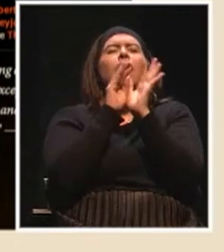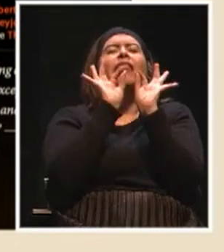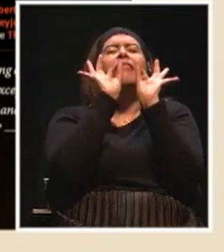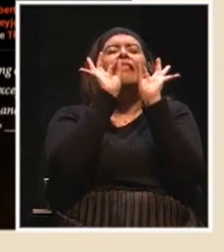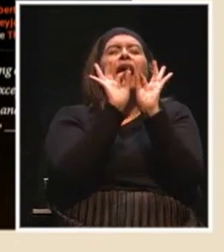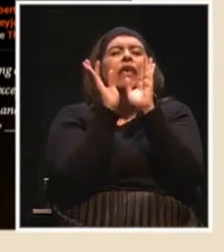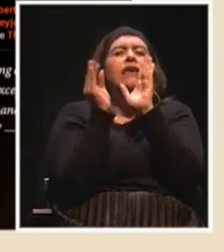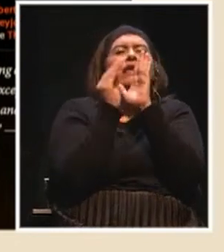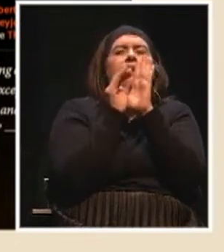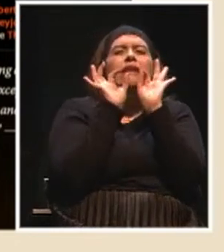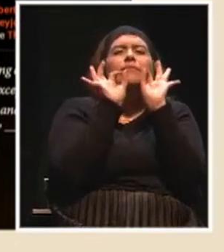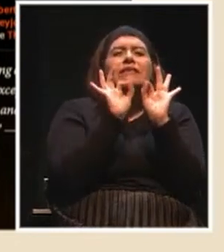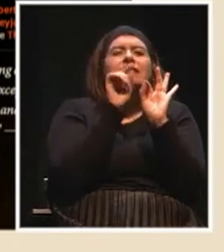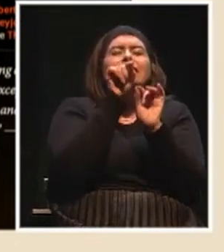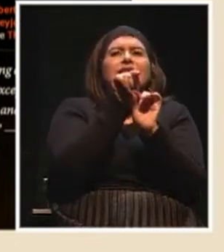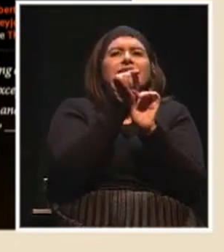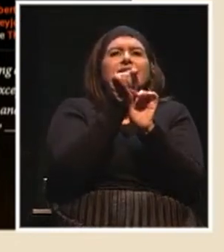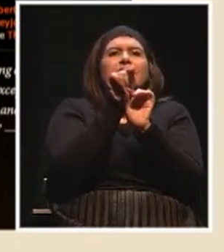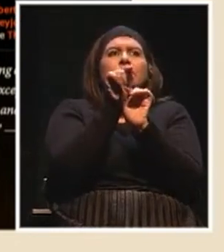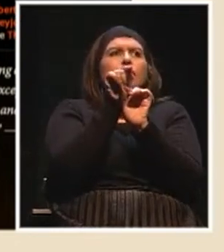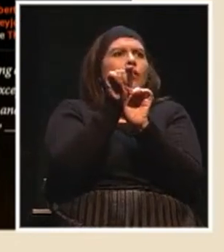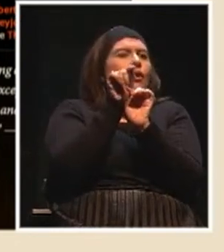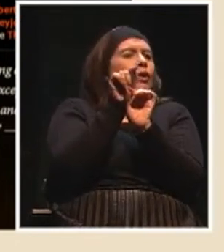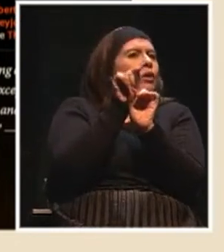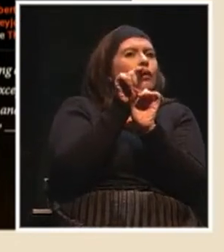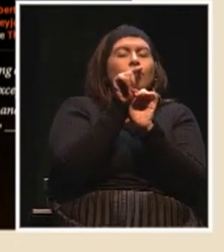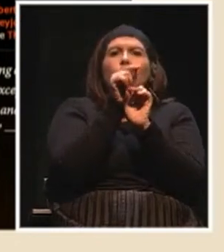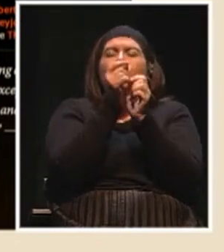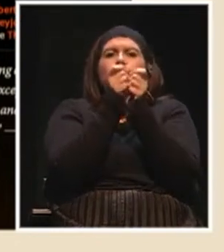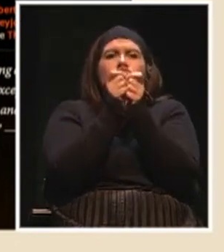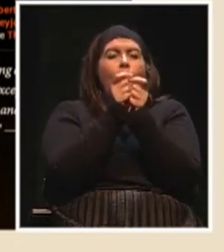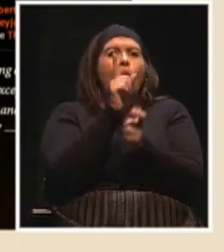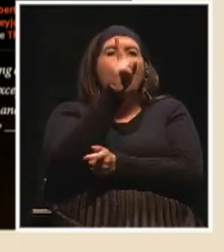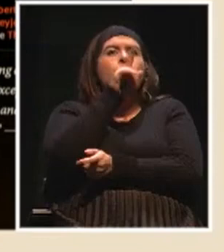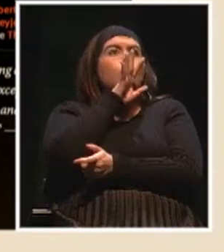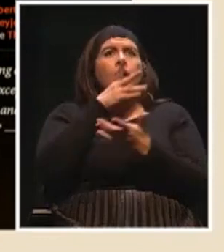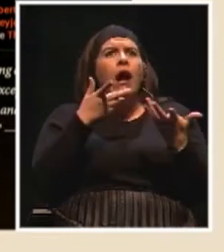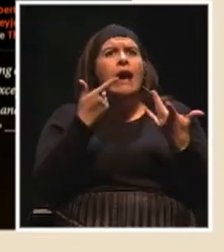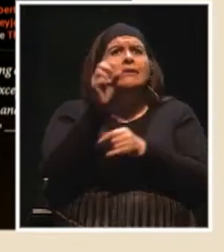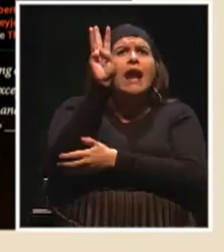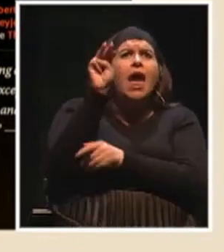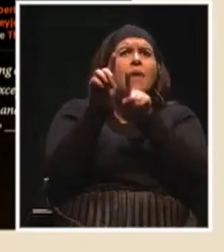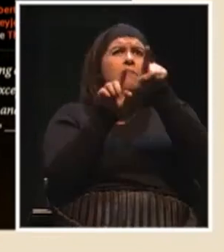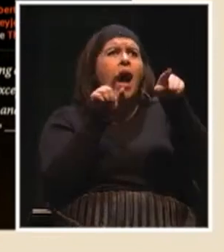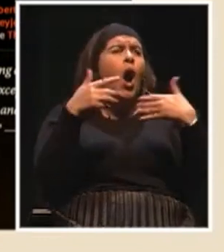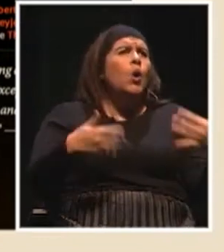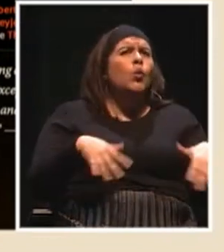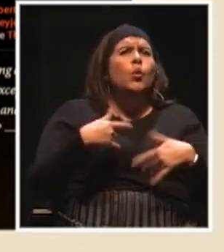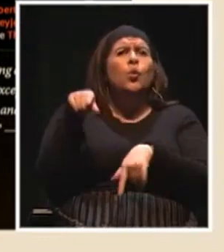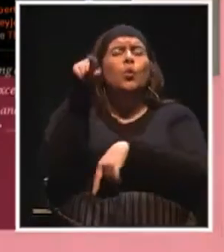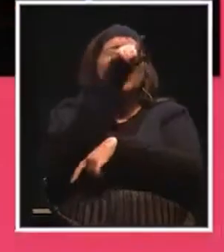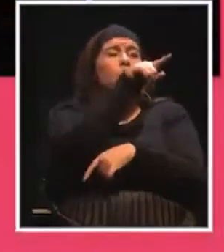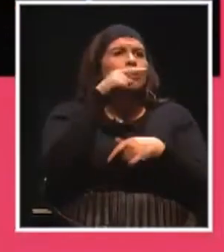went up within minutes, people were already, oh my God, that's who his mother is. And there was all this social sharing